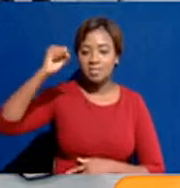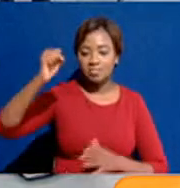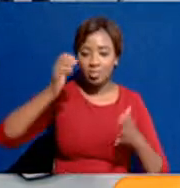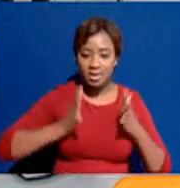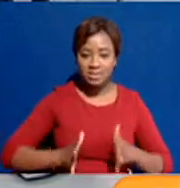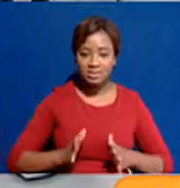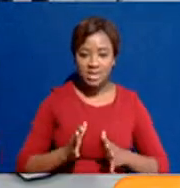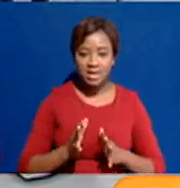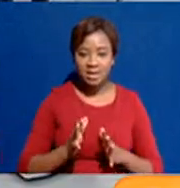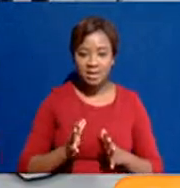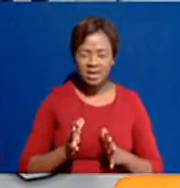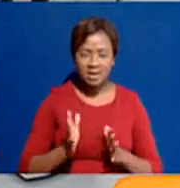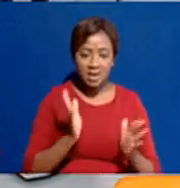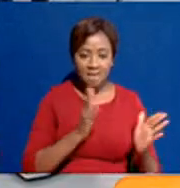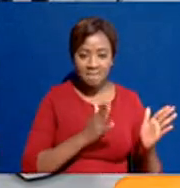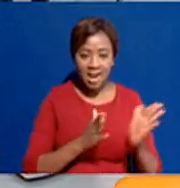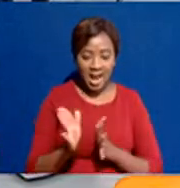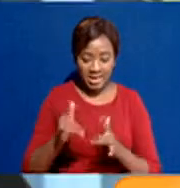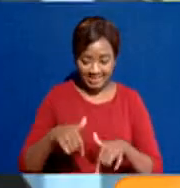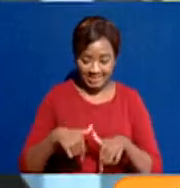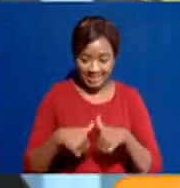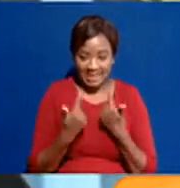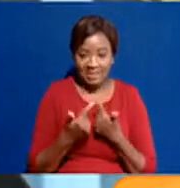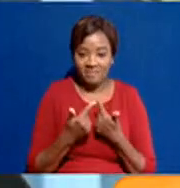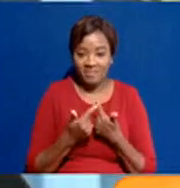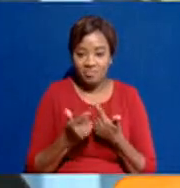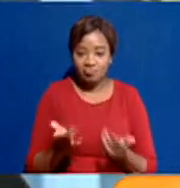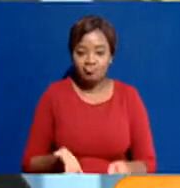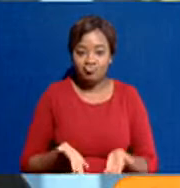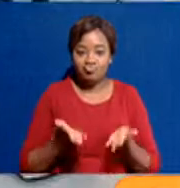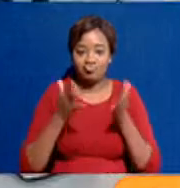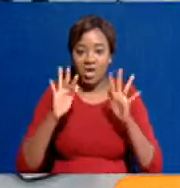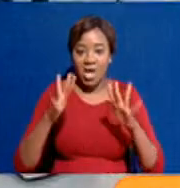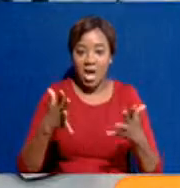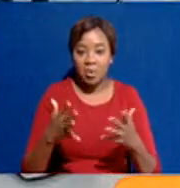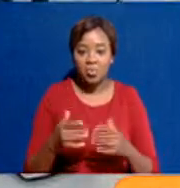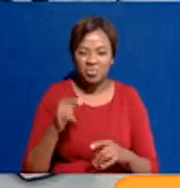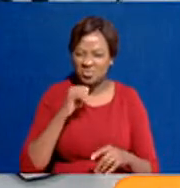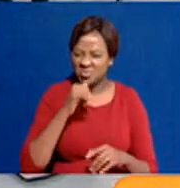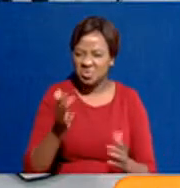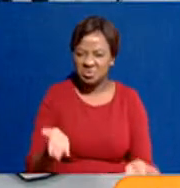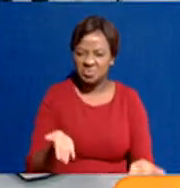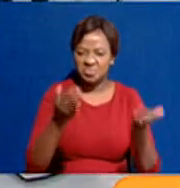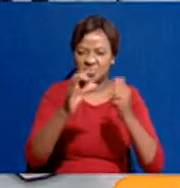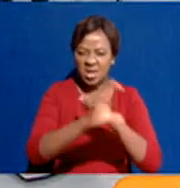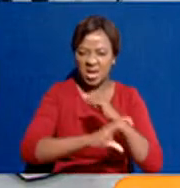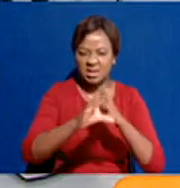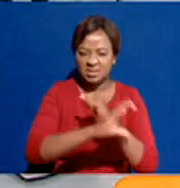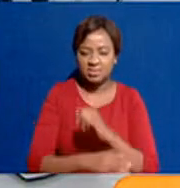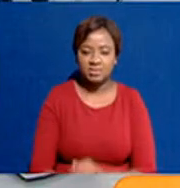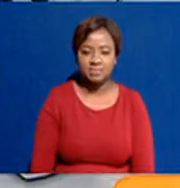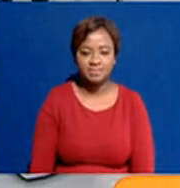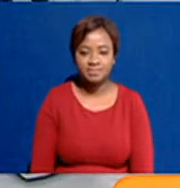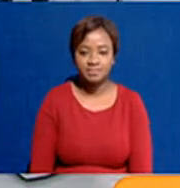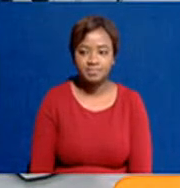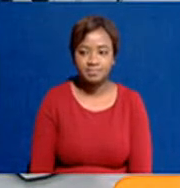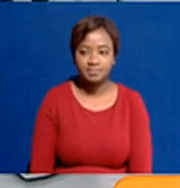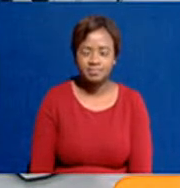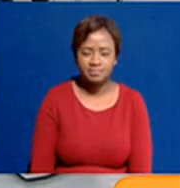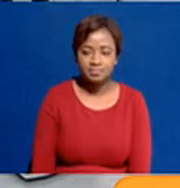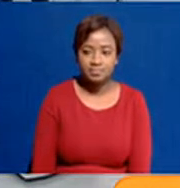where they'll be in 100 years, not the country. Okay. Yep. But even if you look at our electoral bodies, I remember